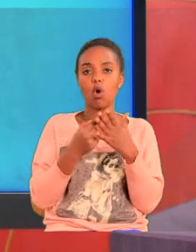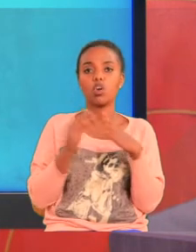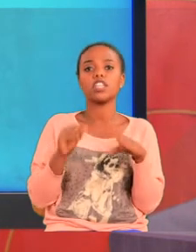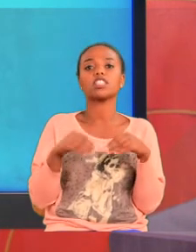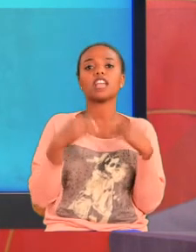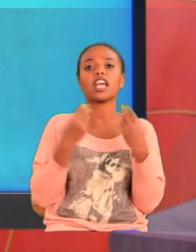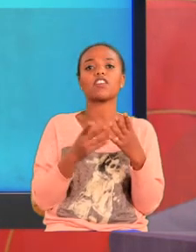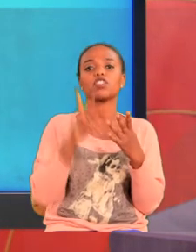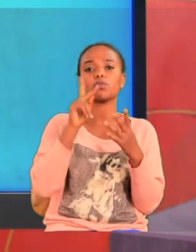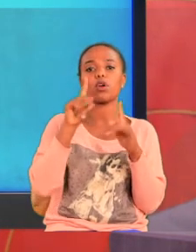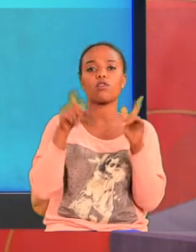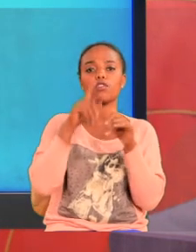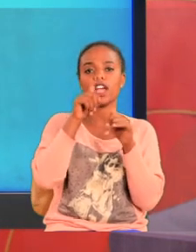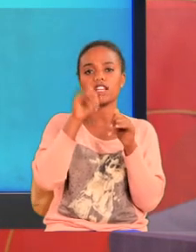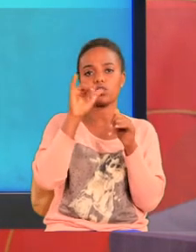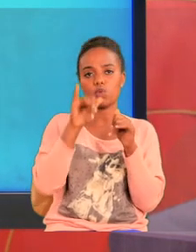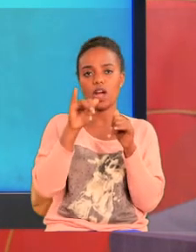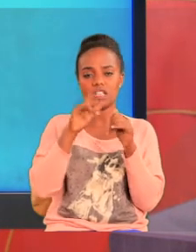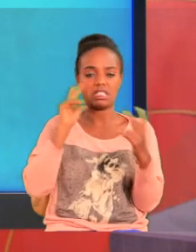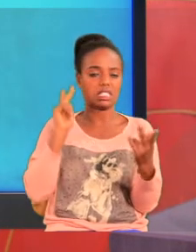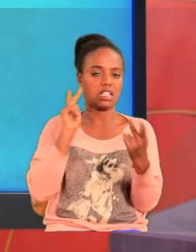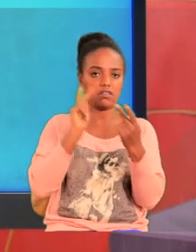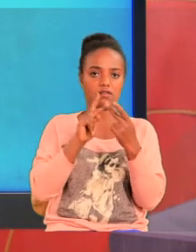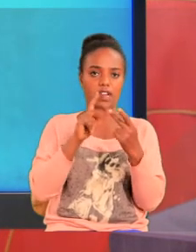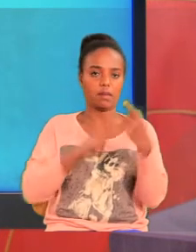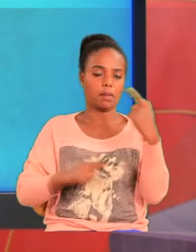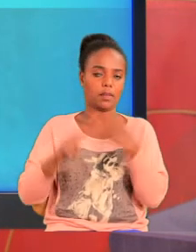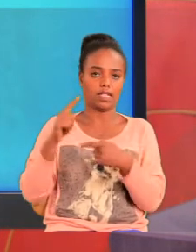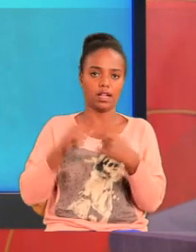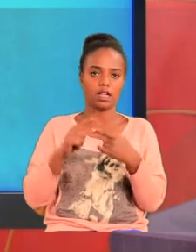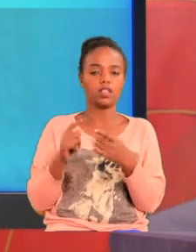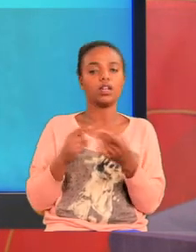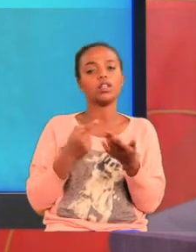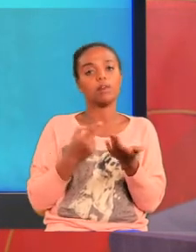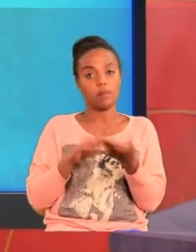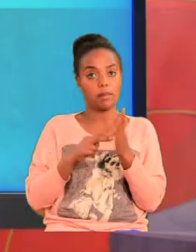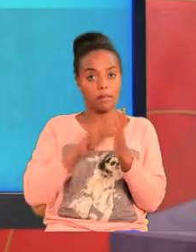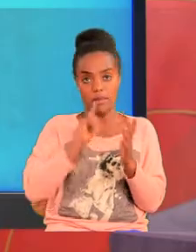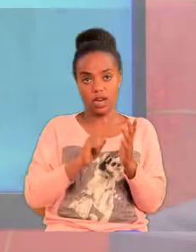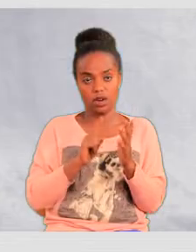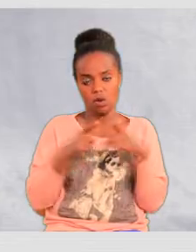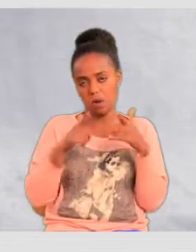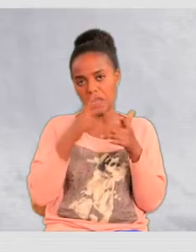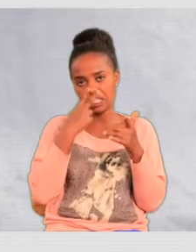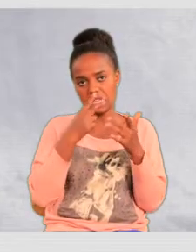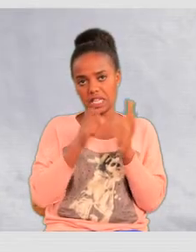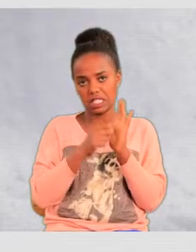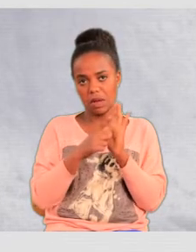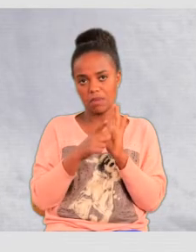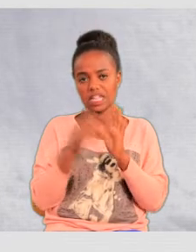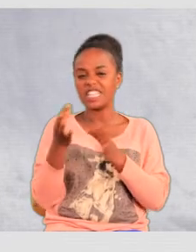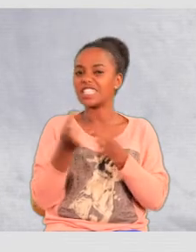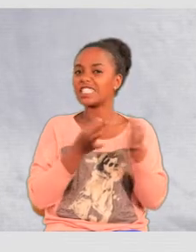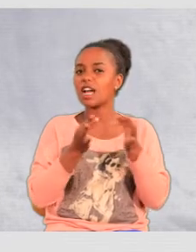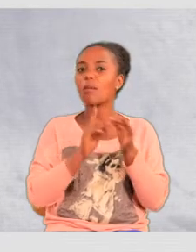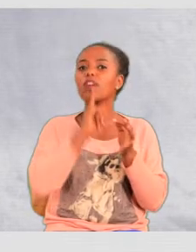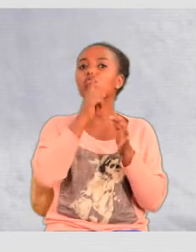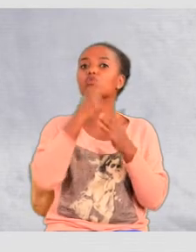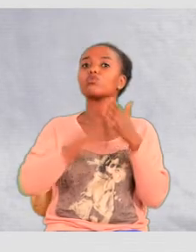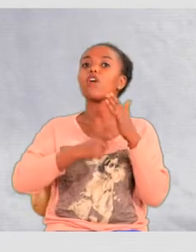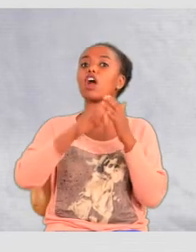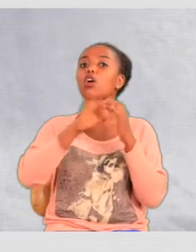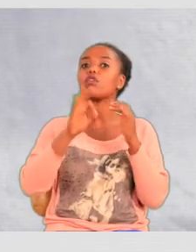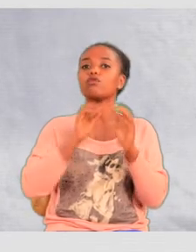given statement p of x, y will be satisfied. That's the meaning. So, let's see example. Determine the truth value of